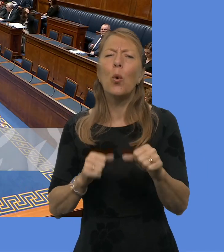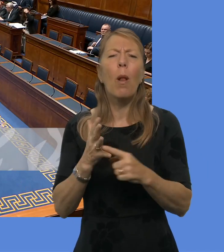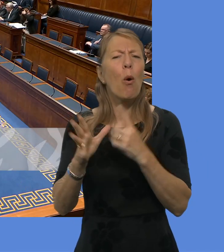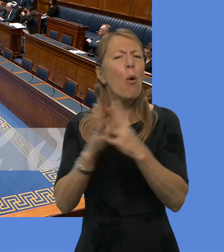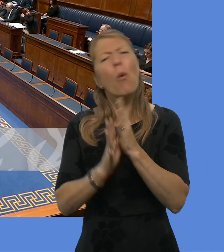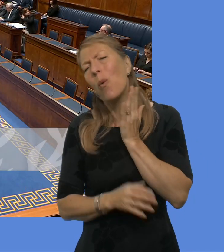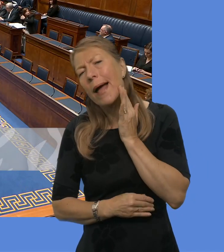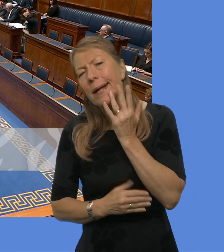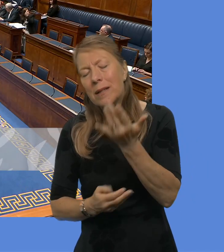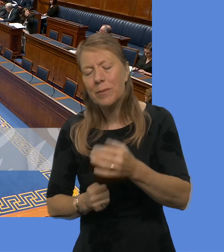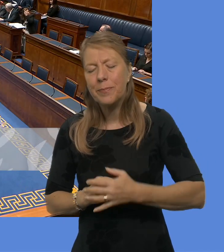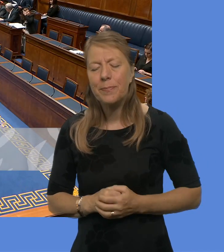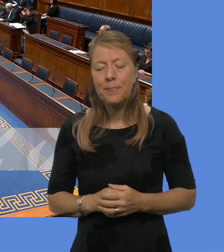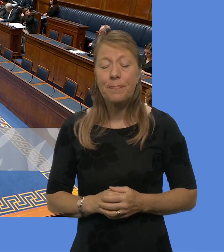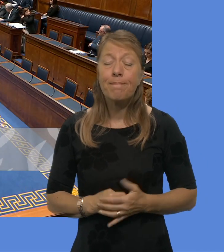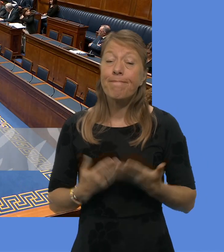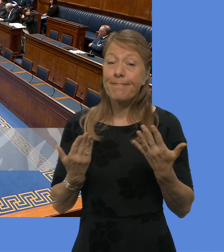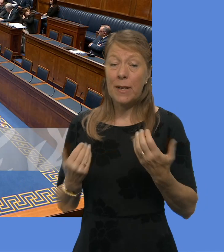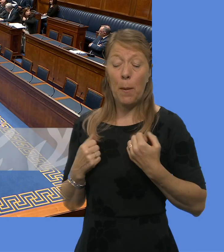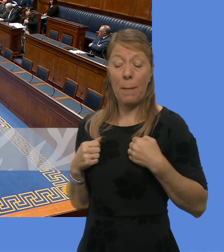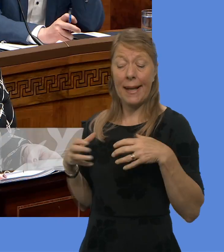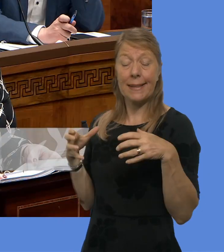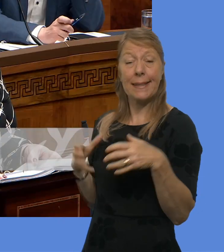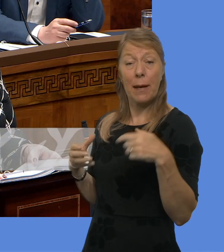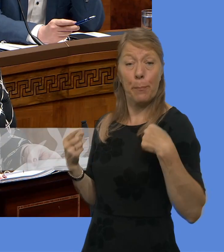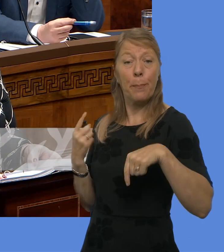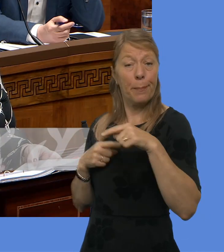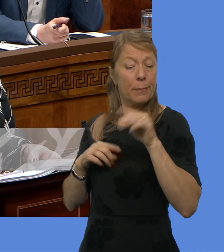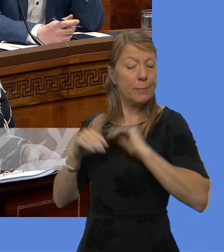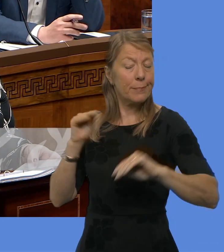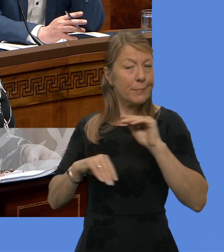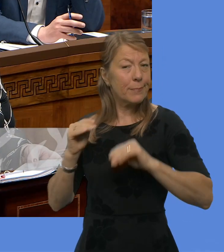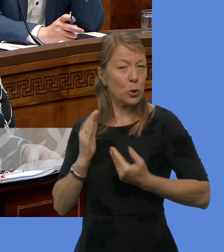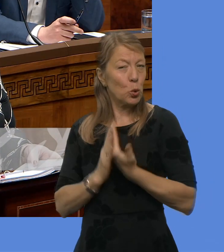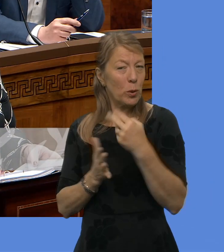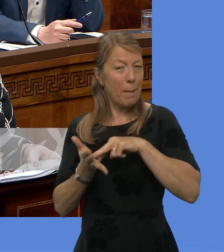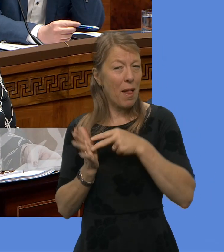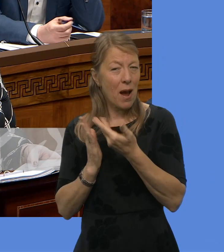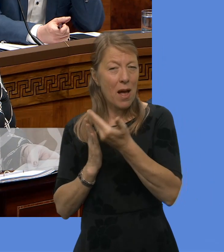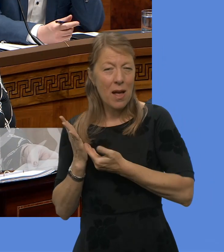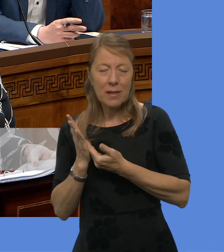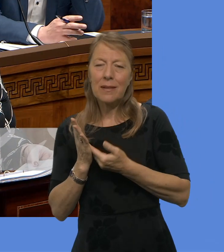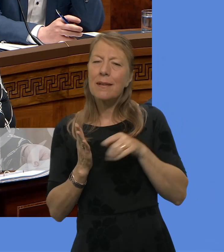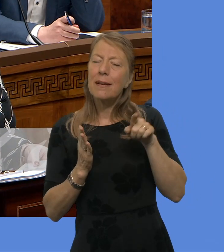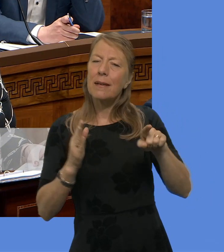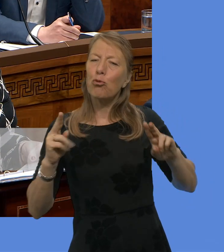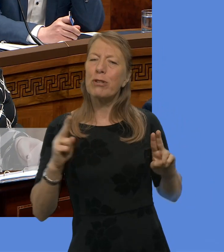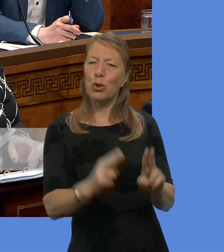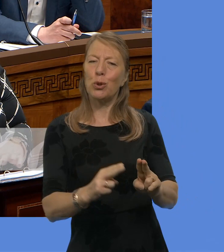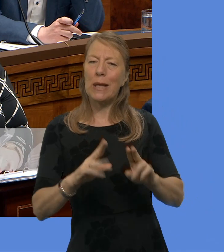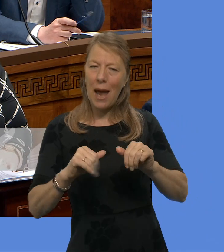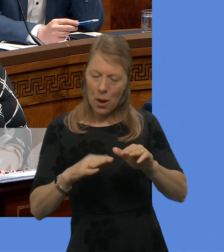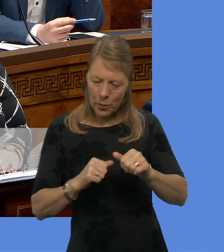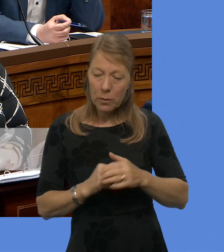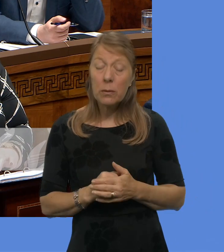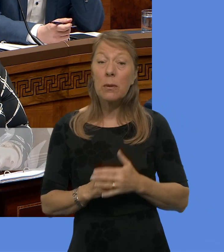Officials are currently developing a detailed work plan with timescales to commence the provisions in on that Act. Once completed, I will be sharing that with the Justice